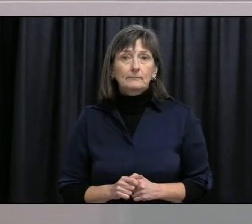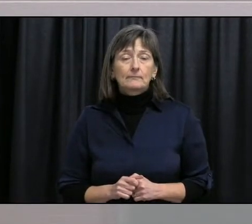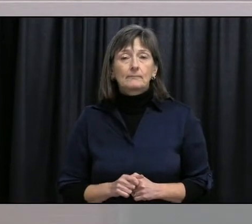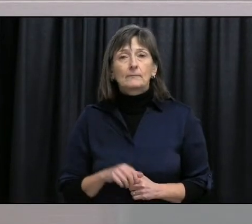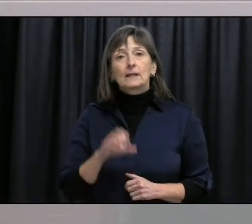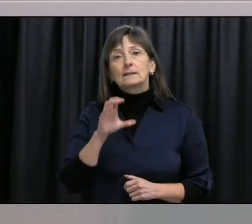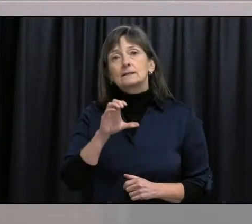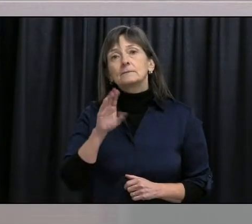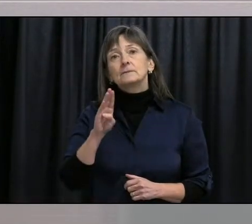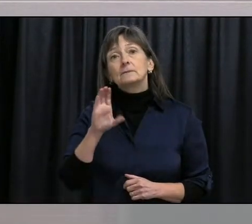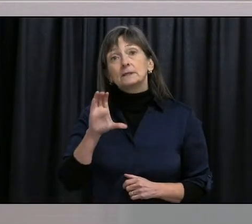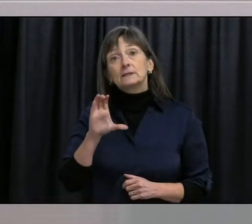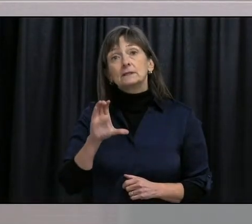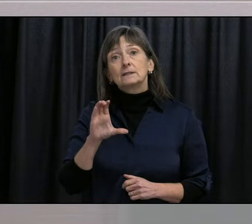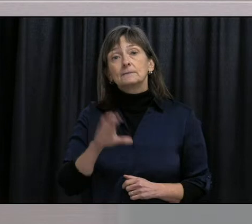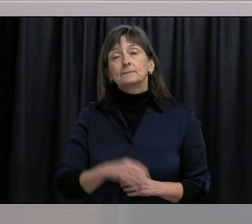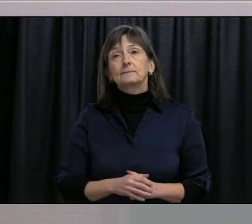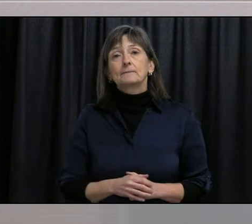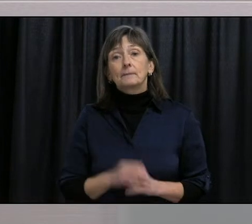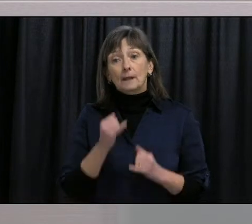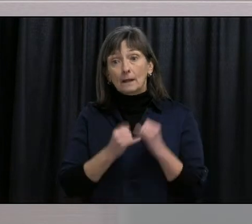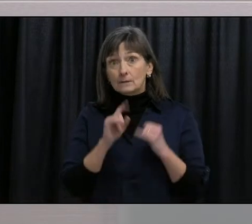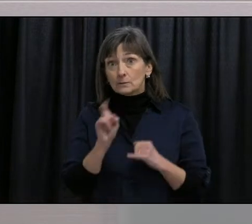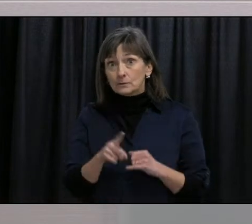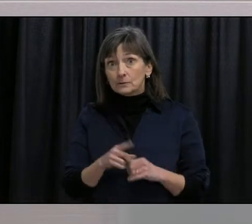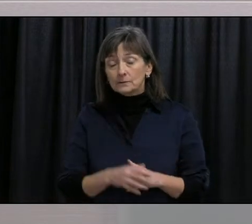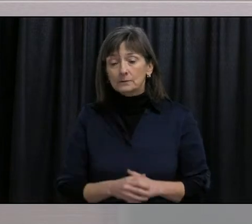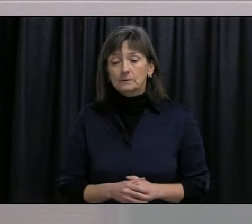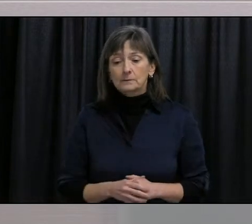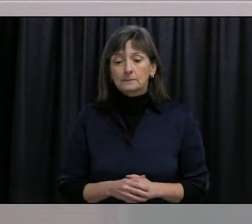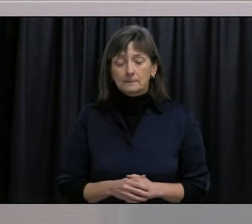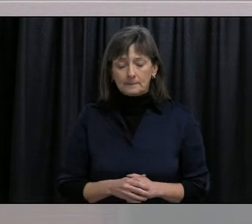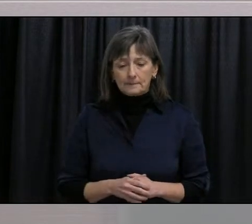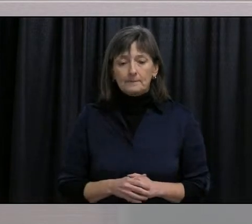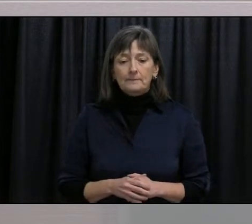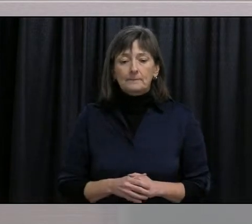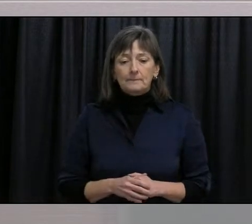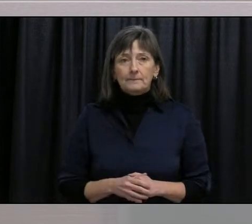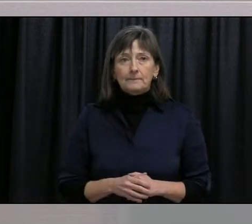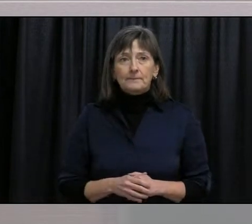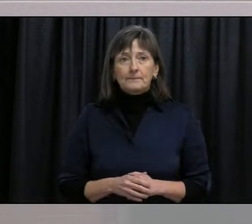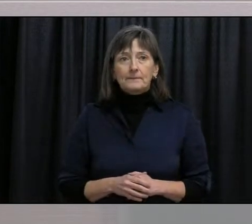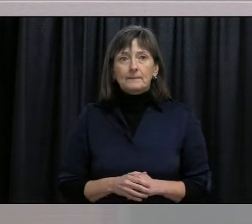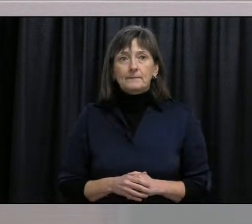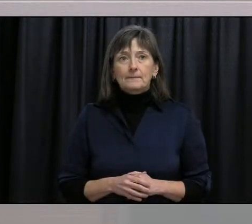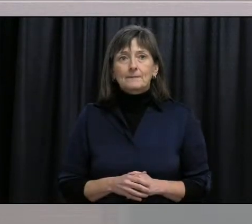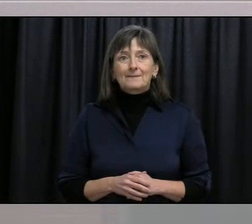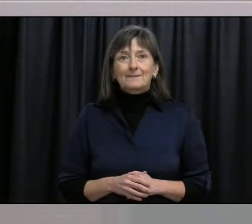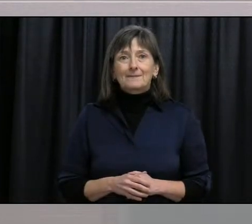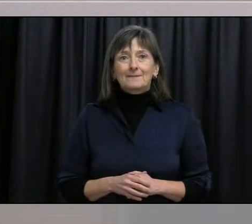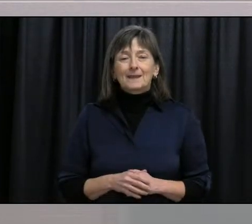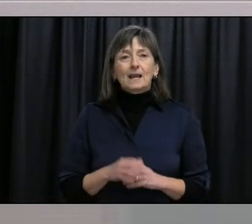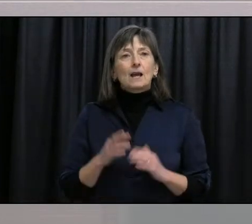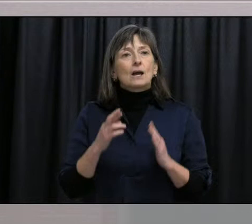Peter Cowan with CBC, do you have a final question? Yeah, question about restrictions. We